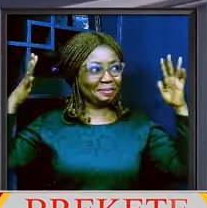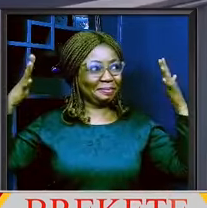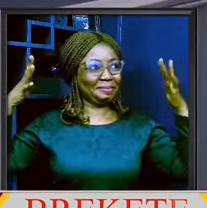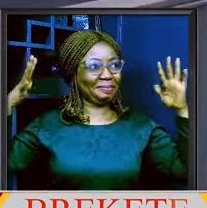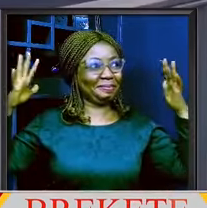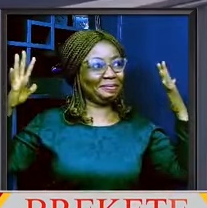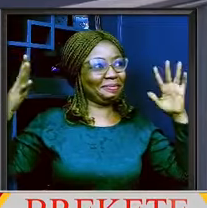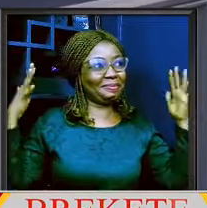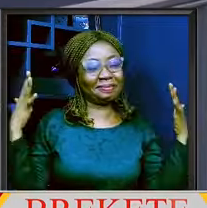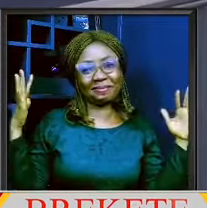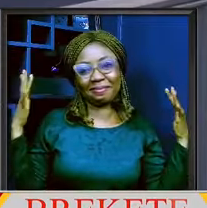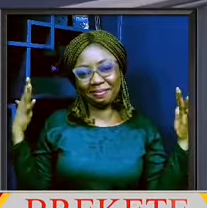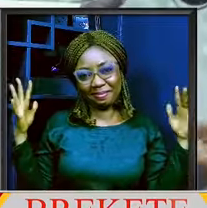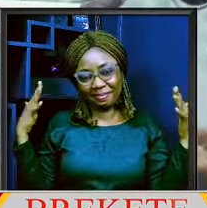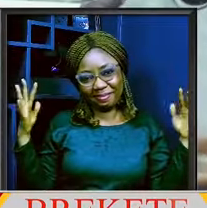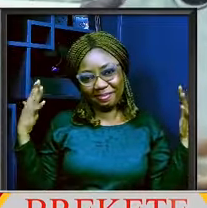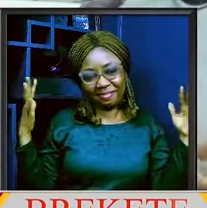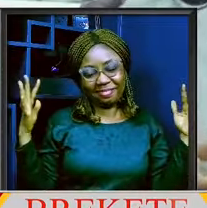So